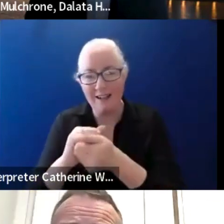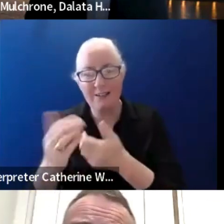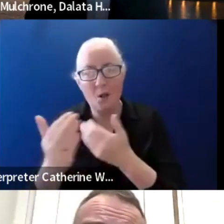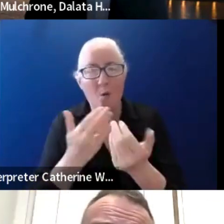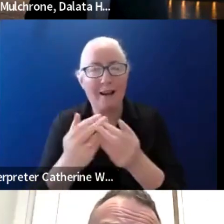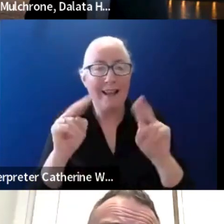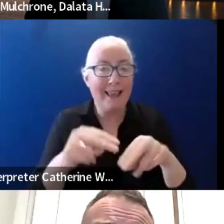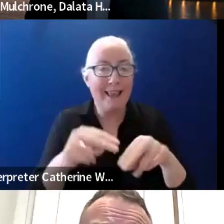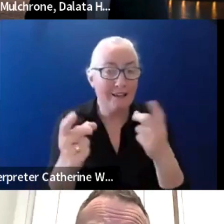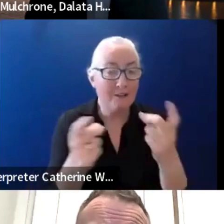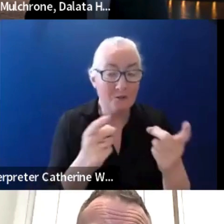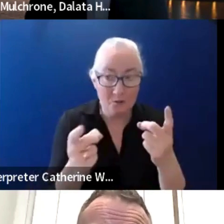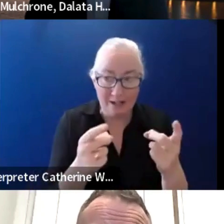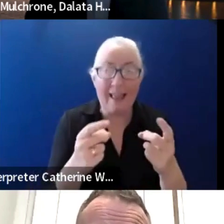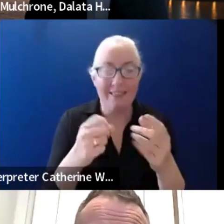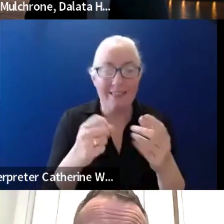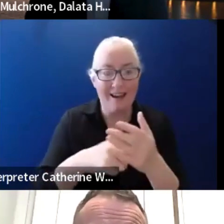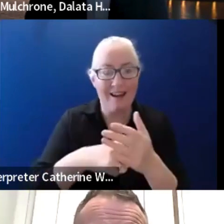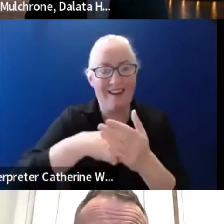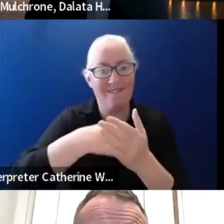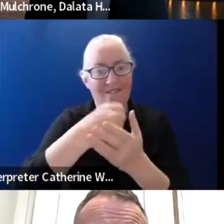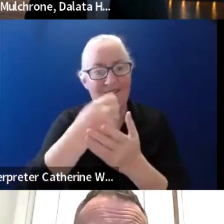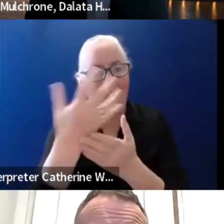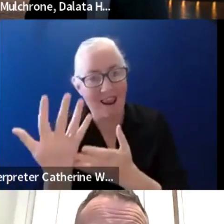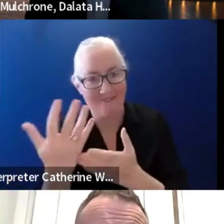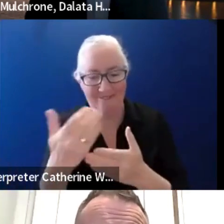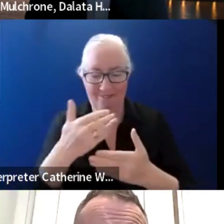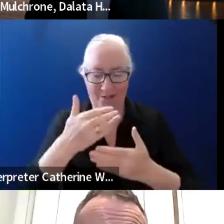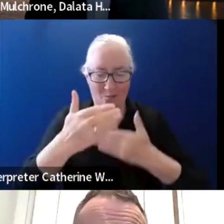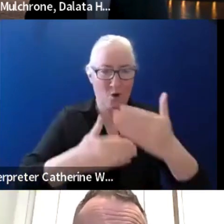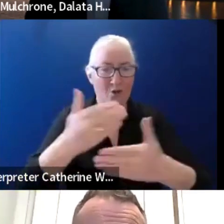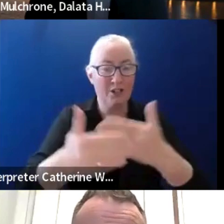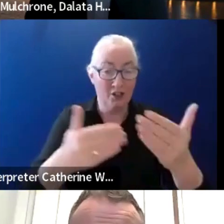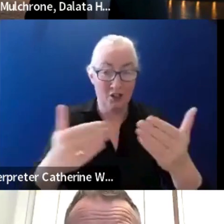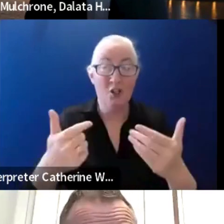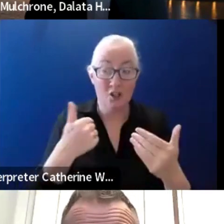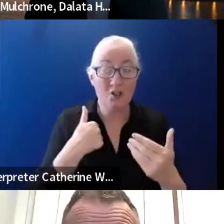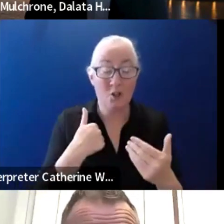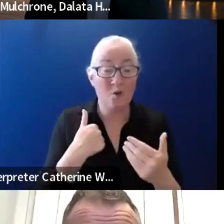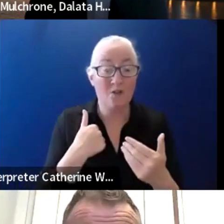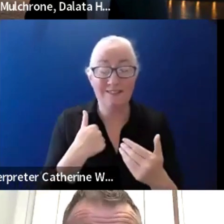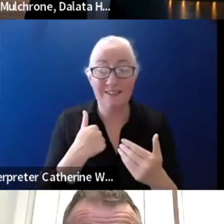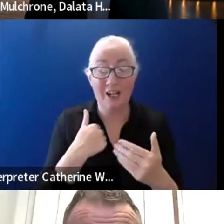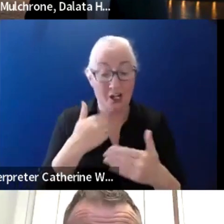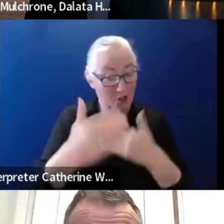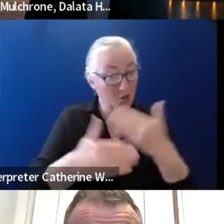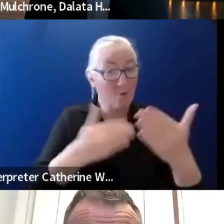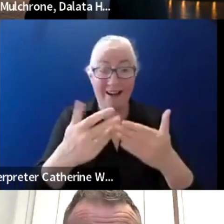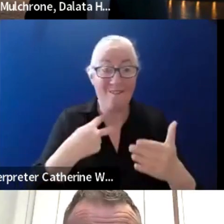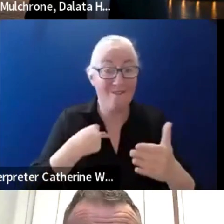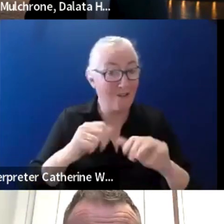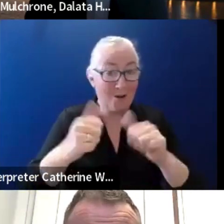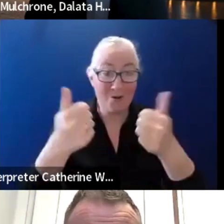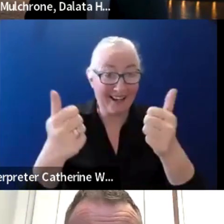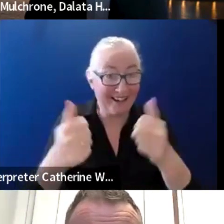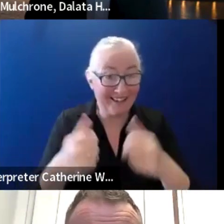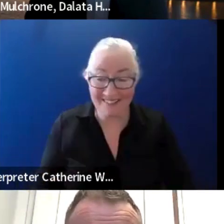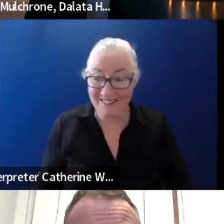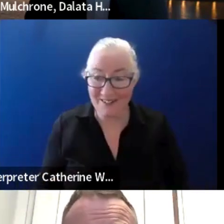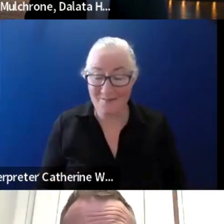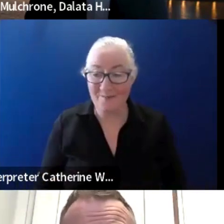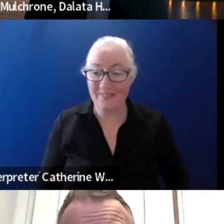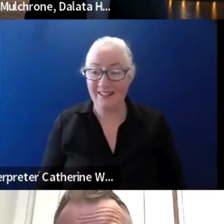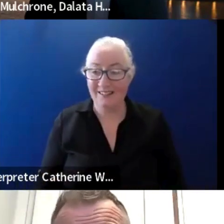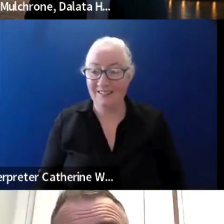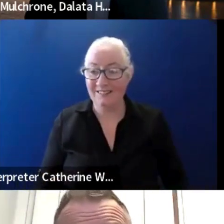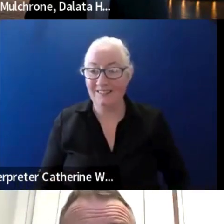and then evolving the process. So we're really positive about it. It's going very well. We